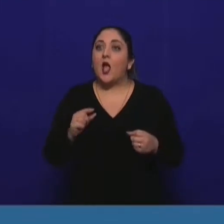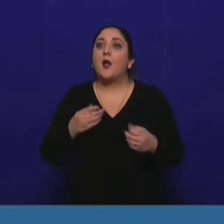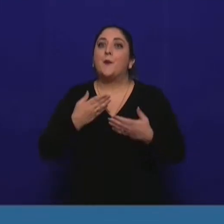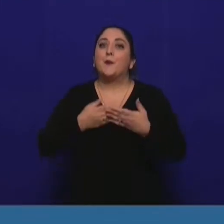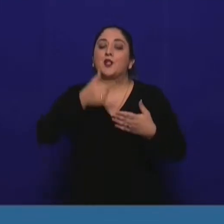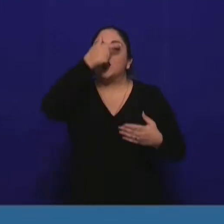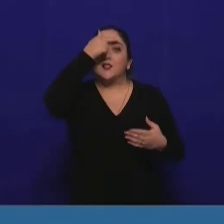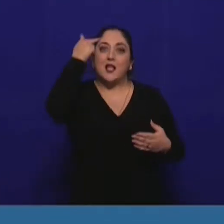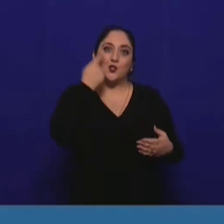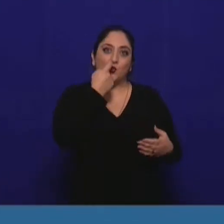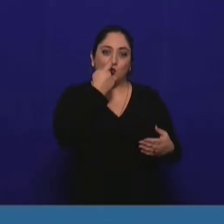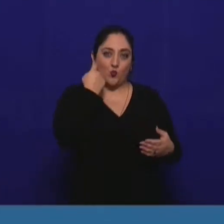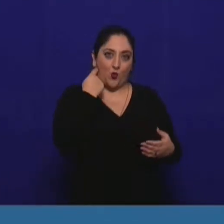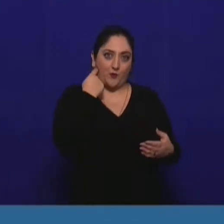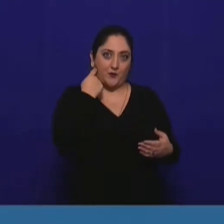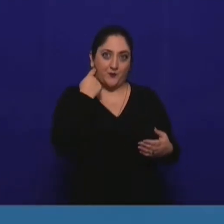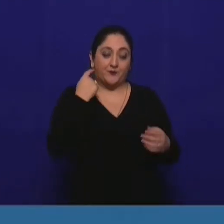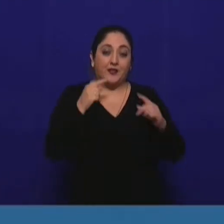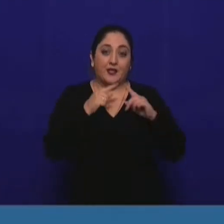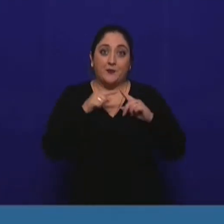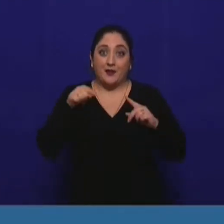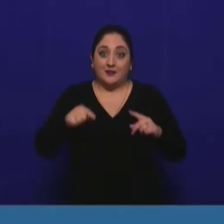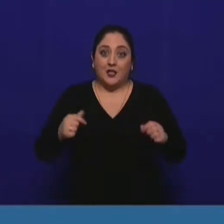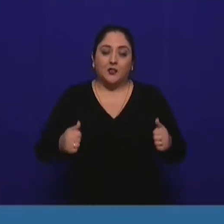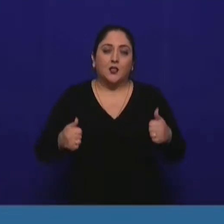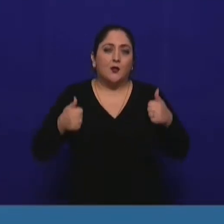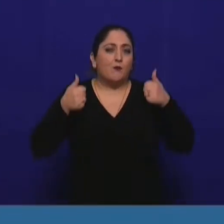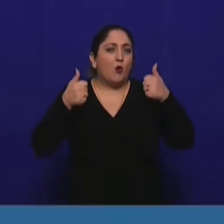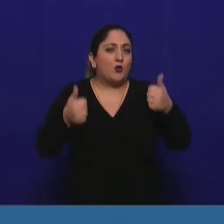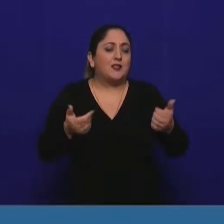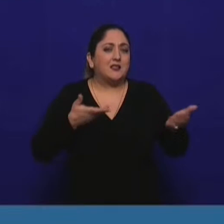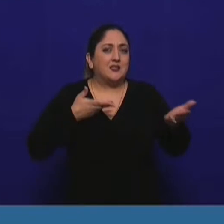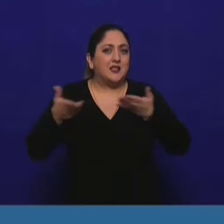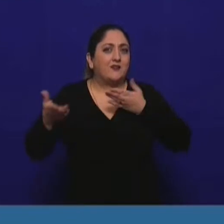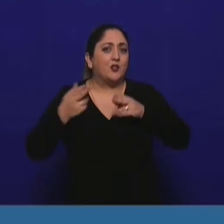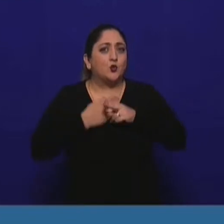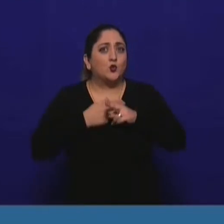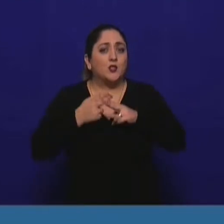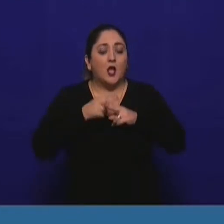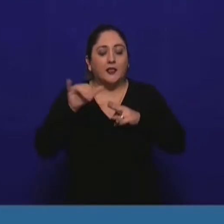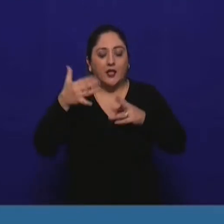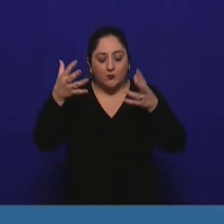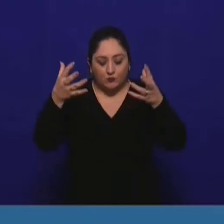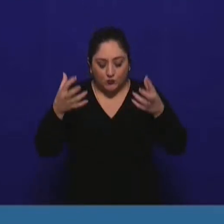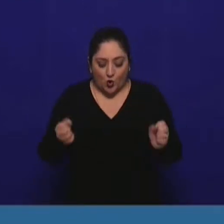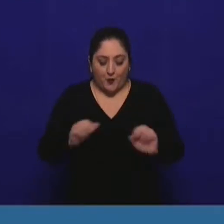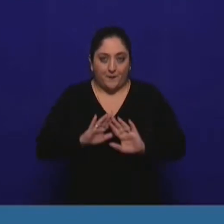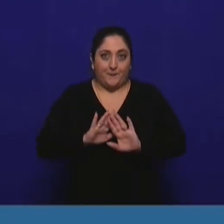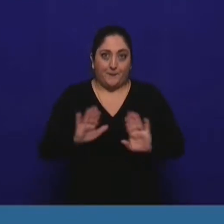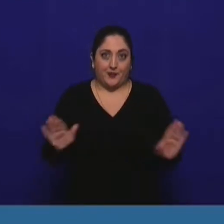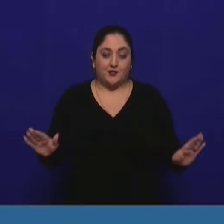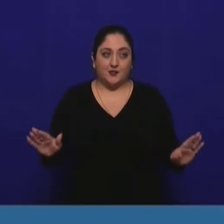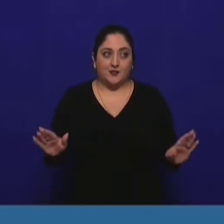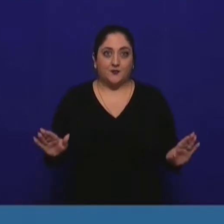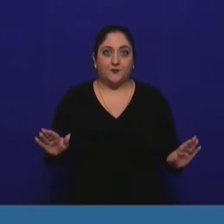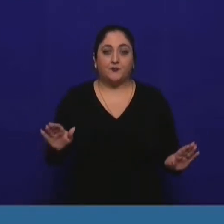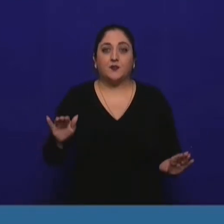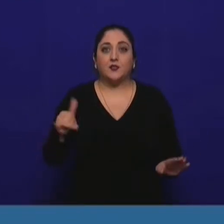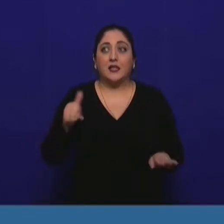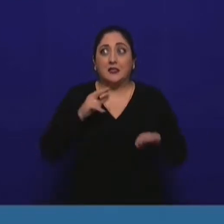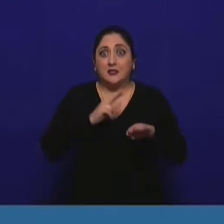tagħna. Nappella biex dan is-servizz jintuża bil-aqal kemm jistgħu. Jekk inti għandek persuni li jistgħu